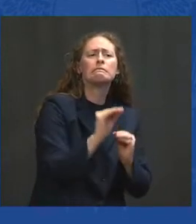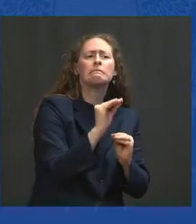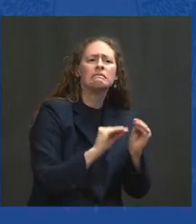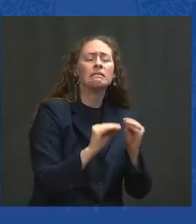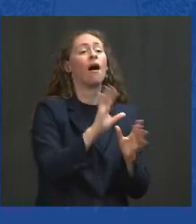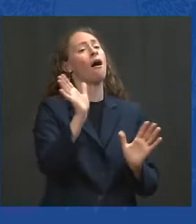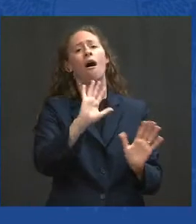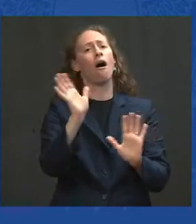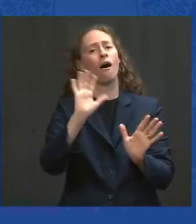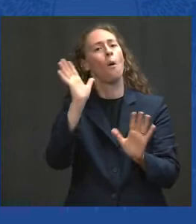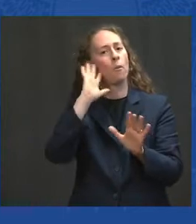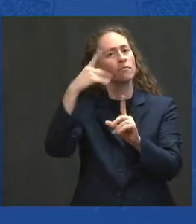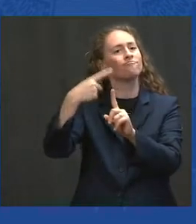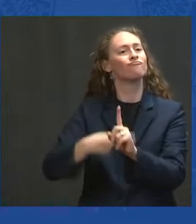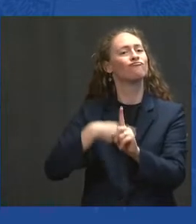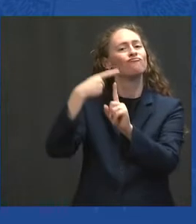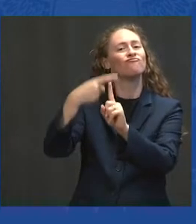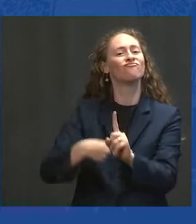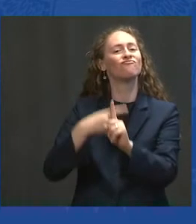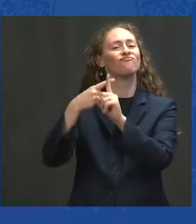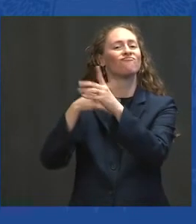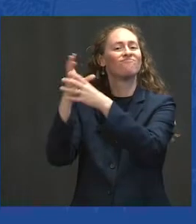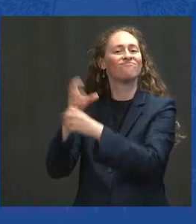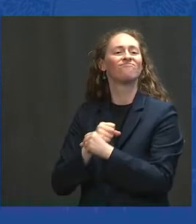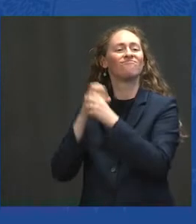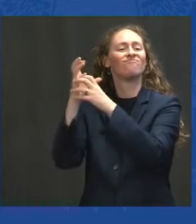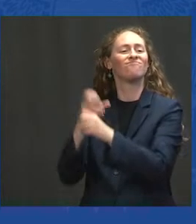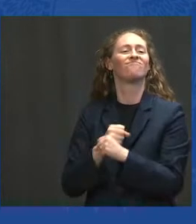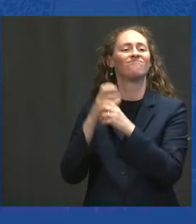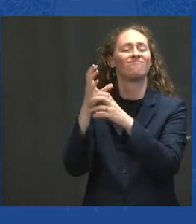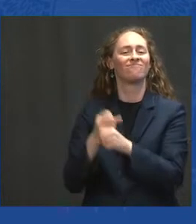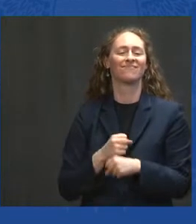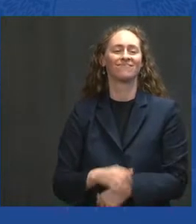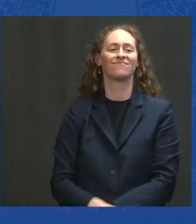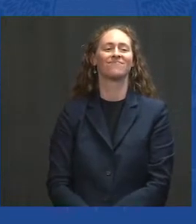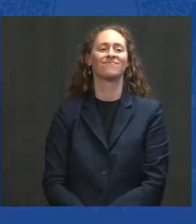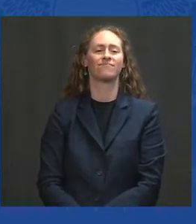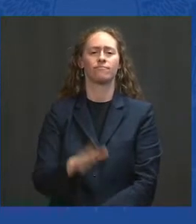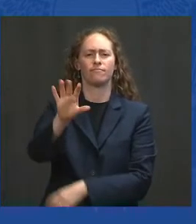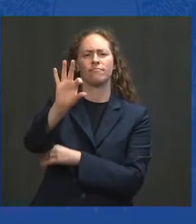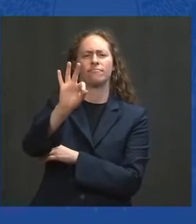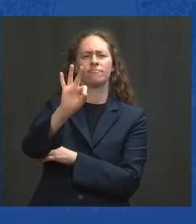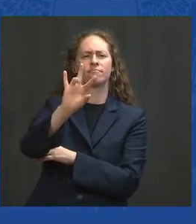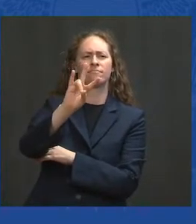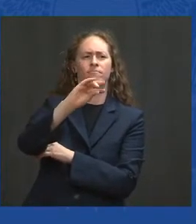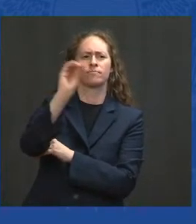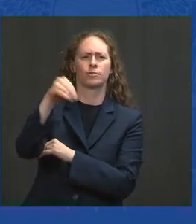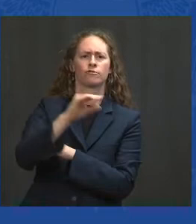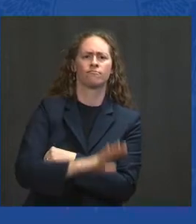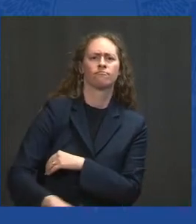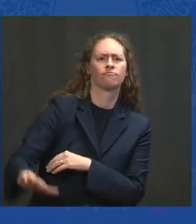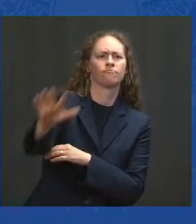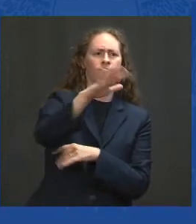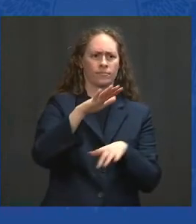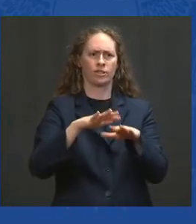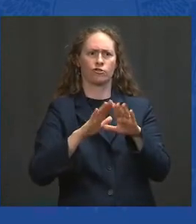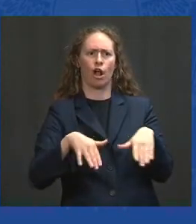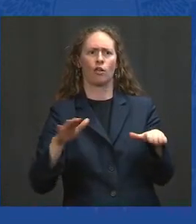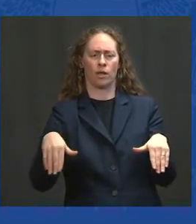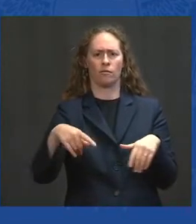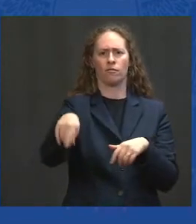full monthly basis. 97% of the children receiving this credit come from working